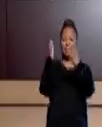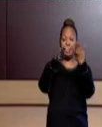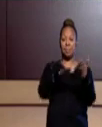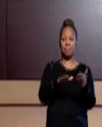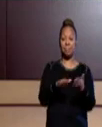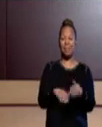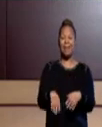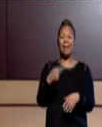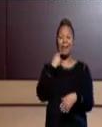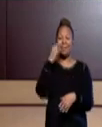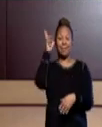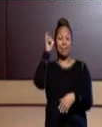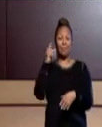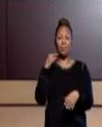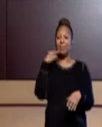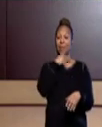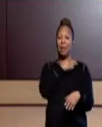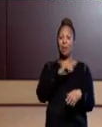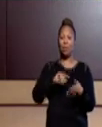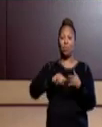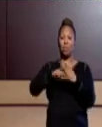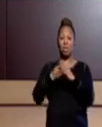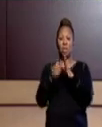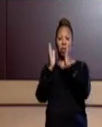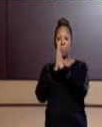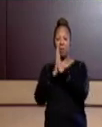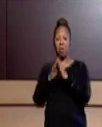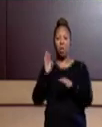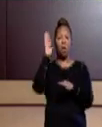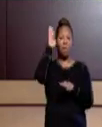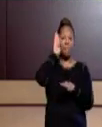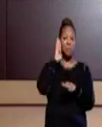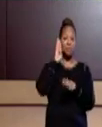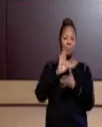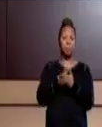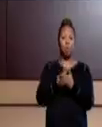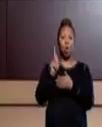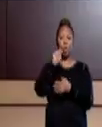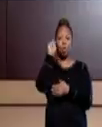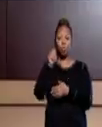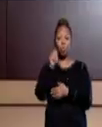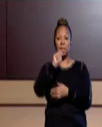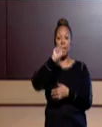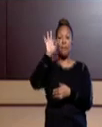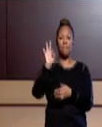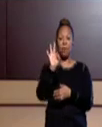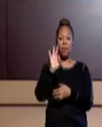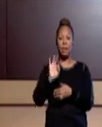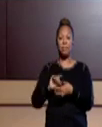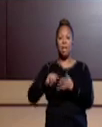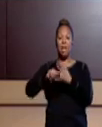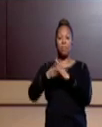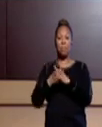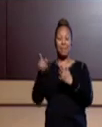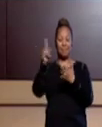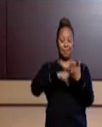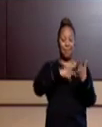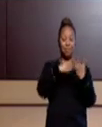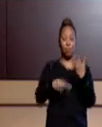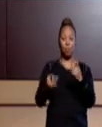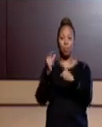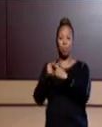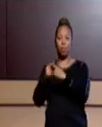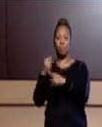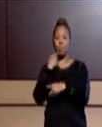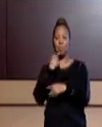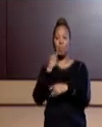I said, the devil is a lie. We started a prayer group on Facebook on Tuesdays and Fridays, and we began to cancel those words. We began